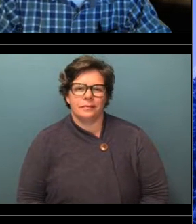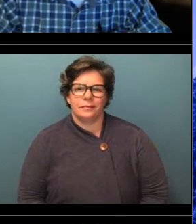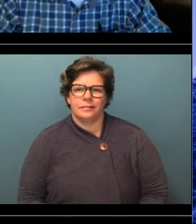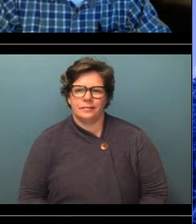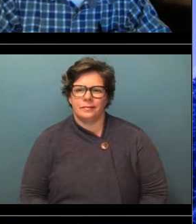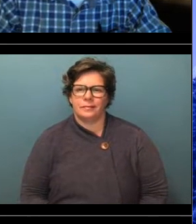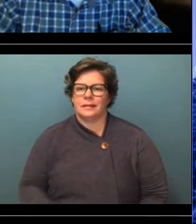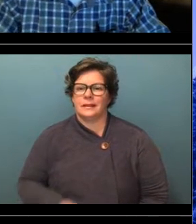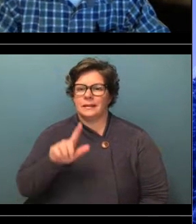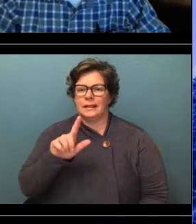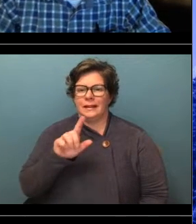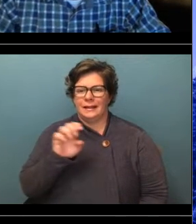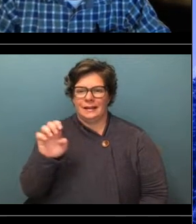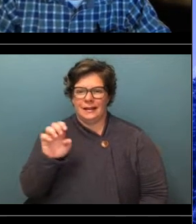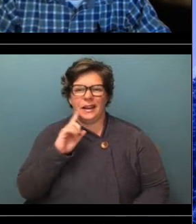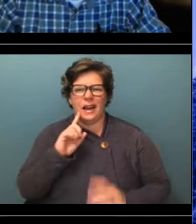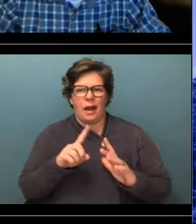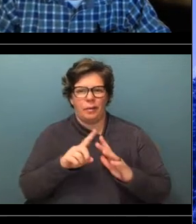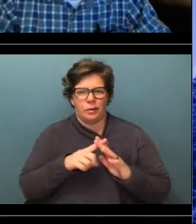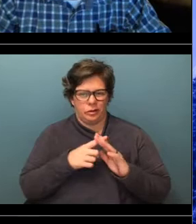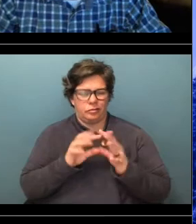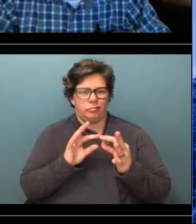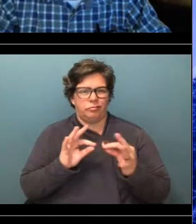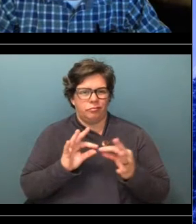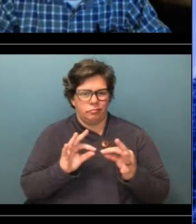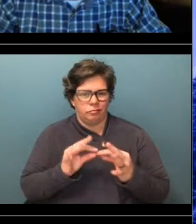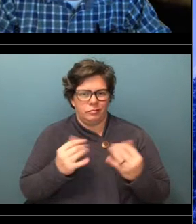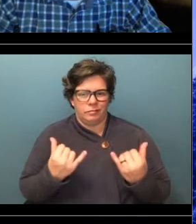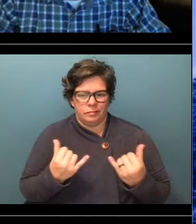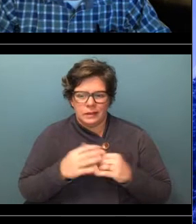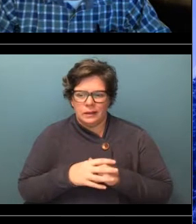Great. I'll go ahead and pick it up from here. Let's see if I can.